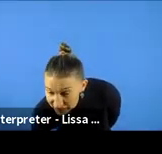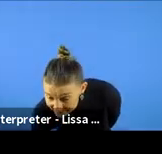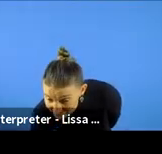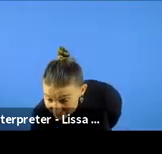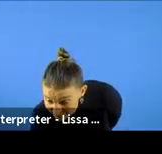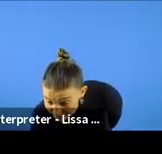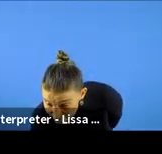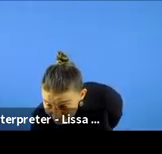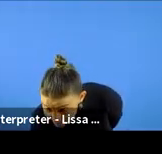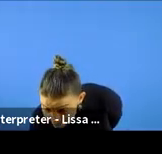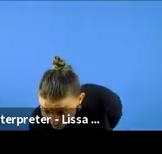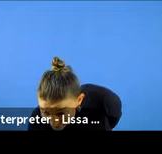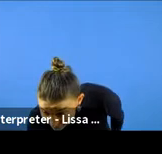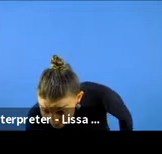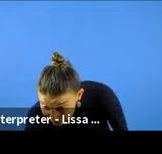Okay.